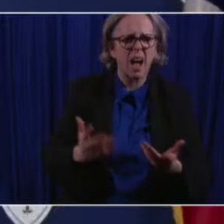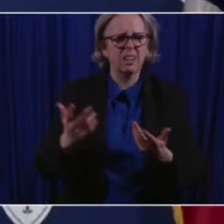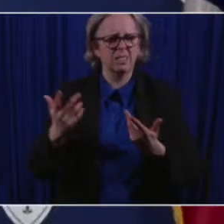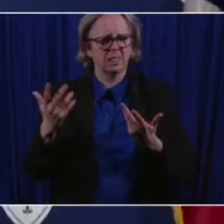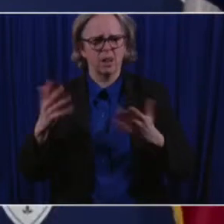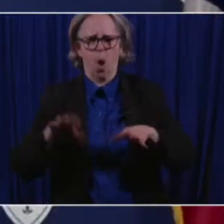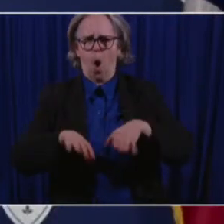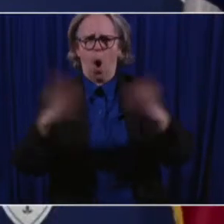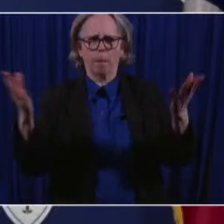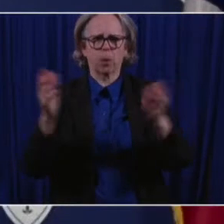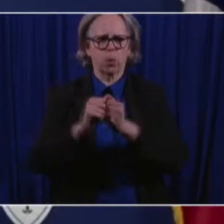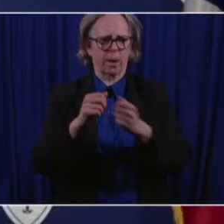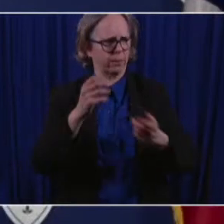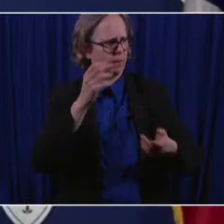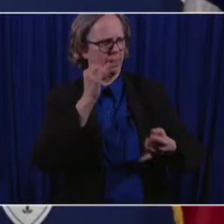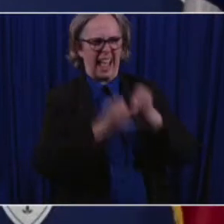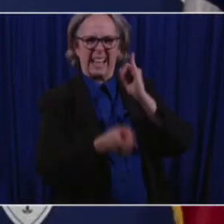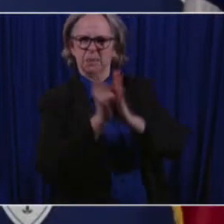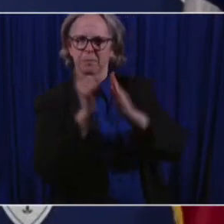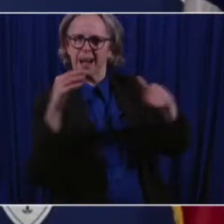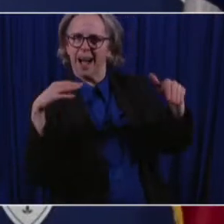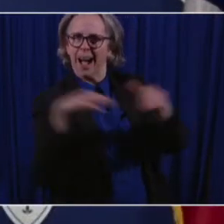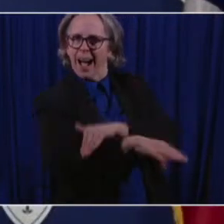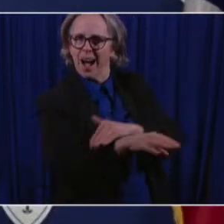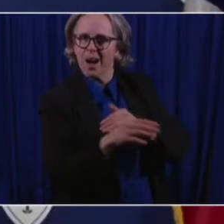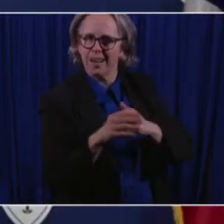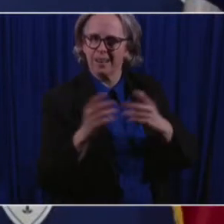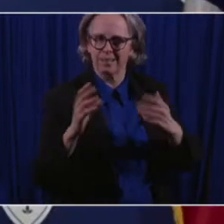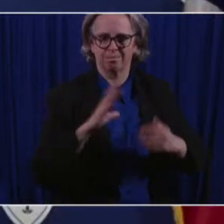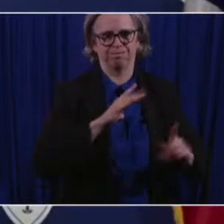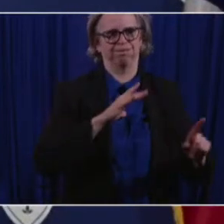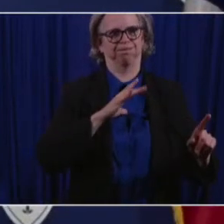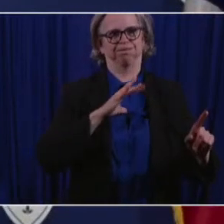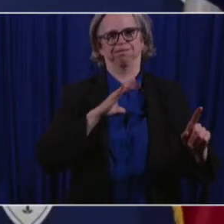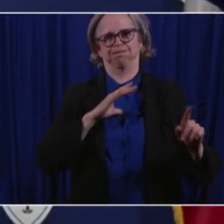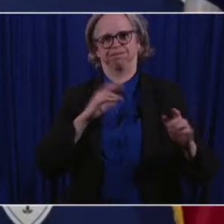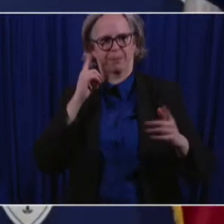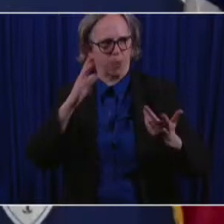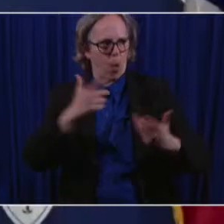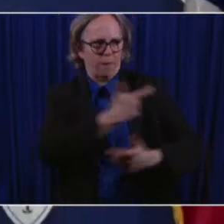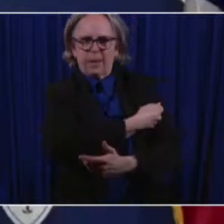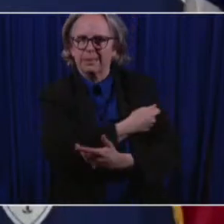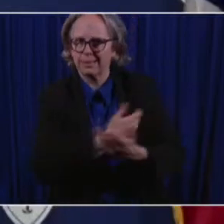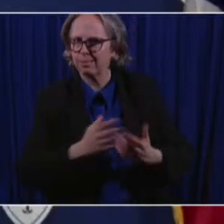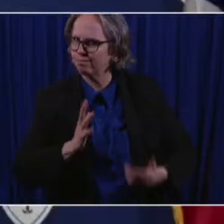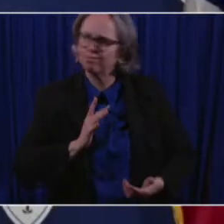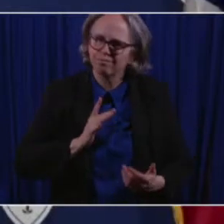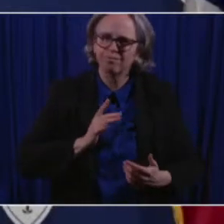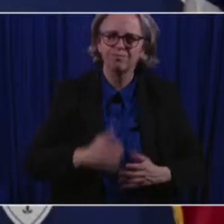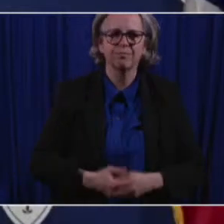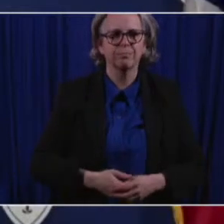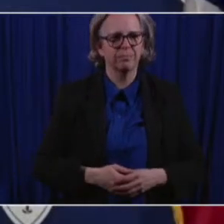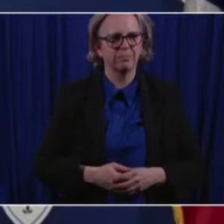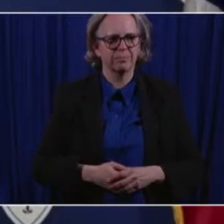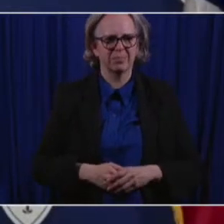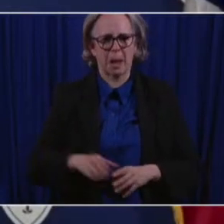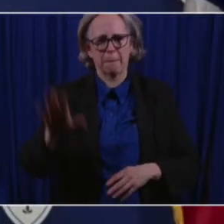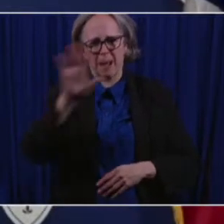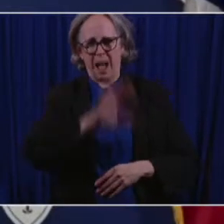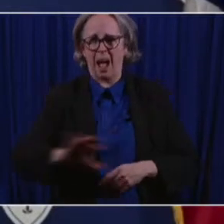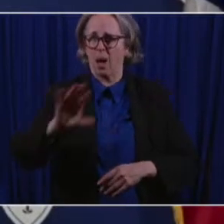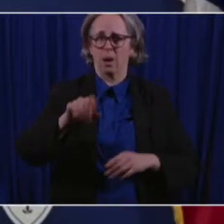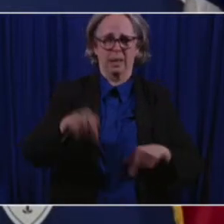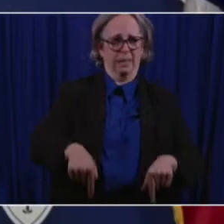We also, have, you're seeing across the state, now we have 1,500